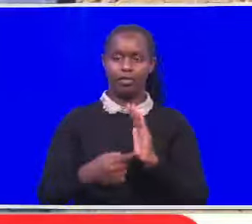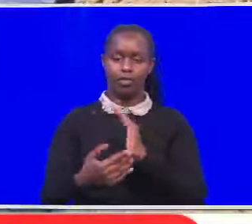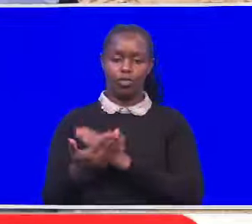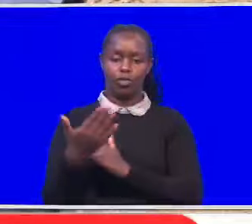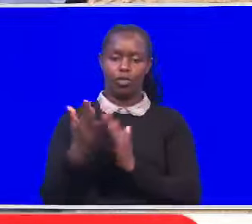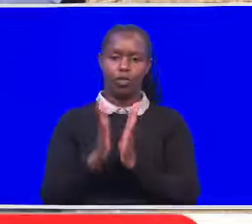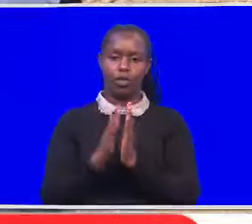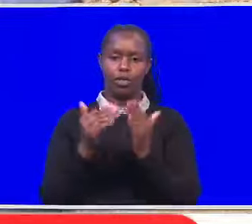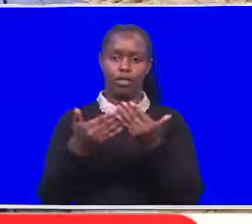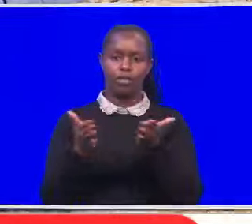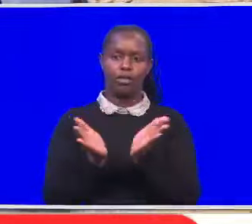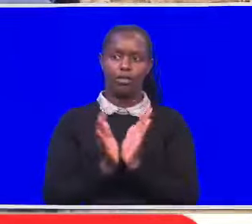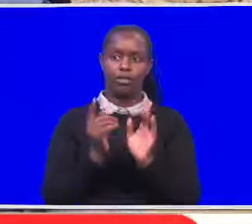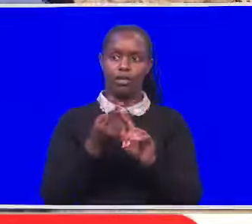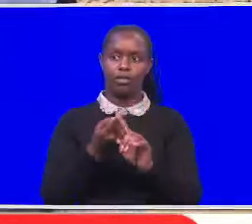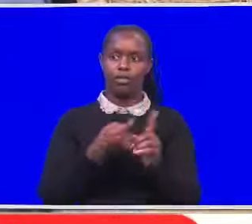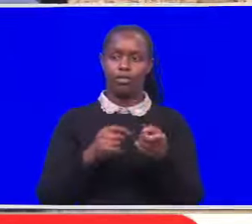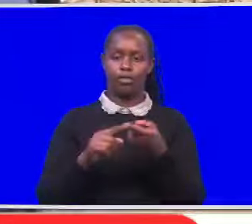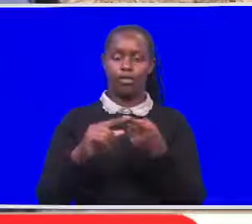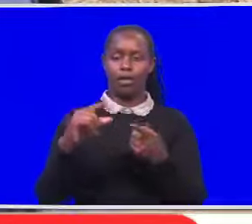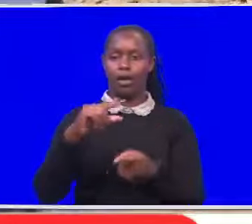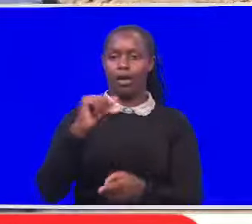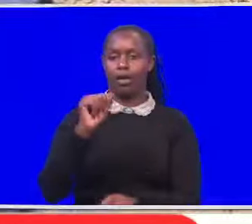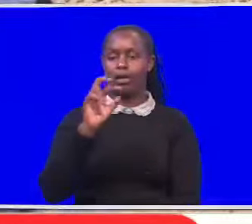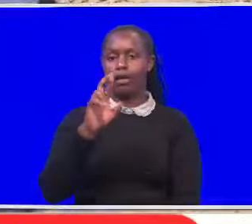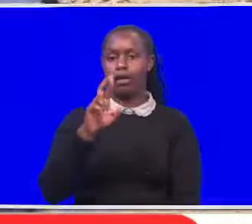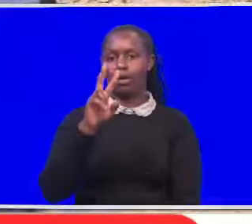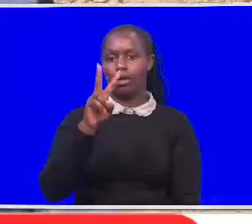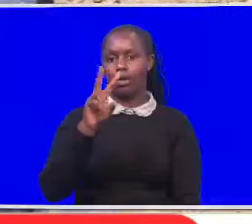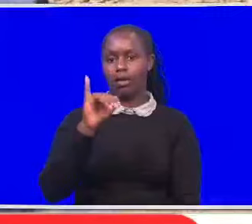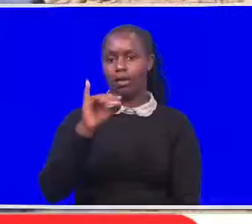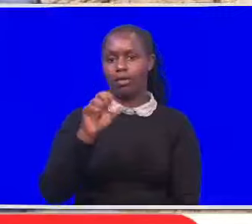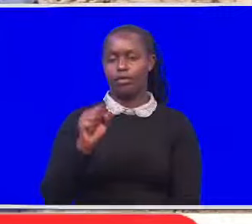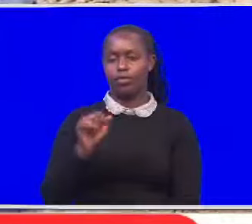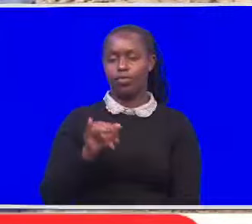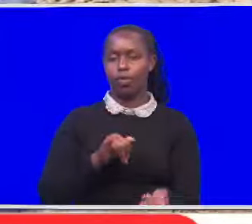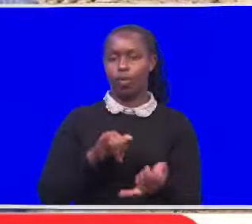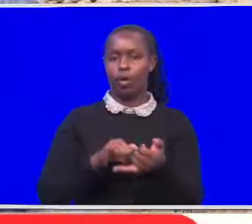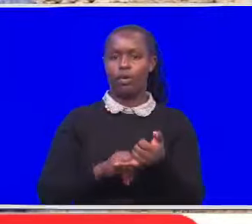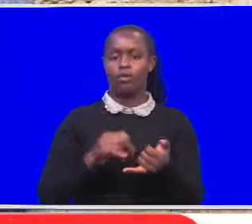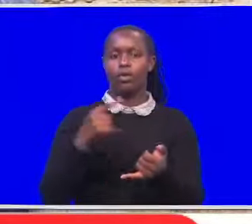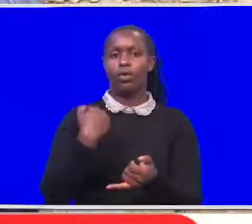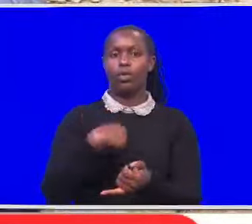of Gervais and the wife, we